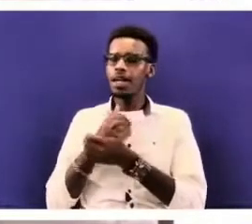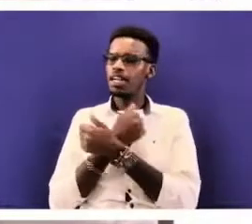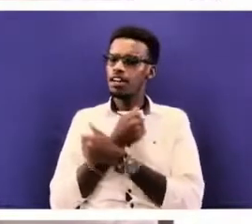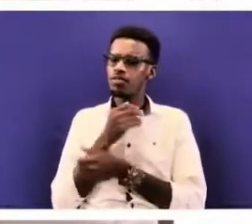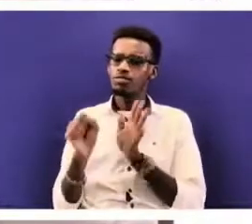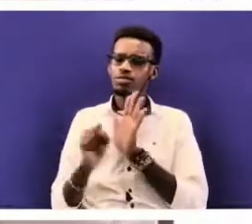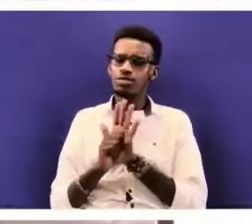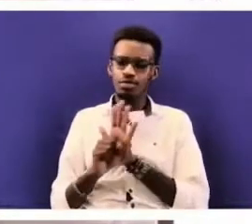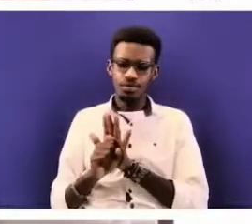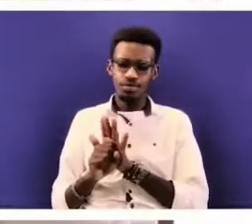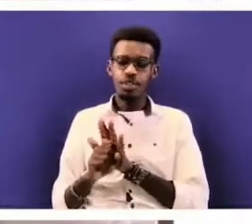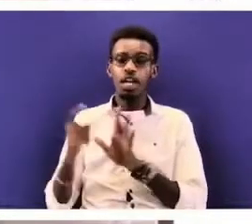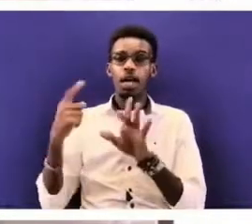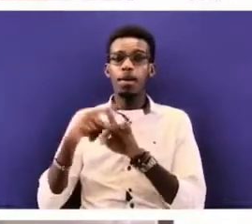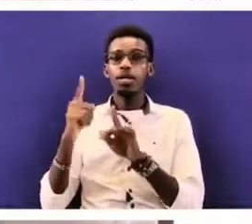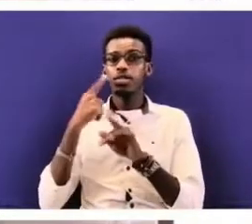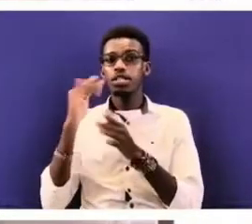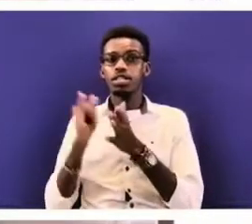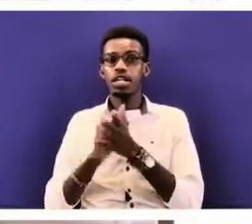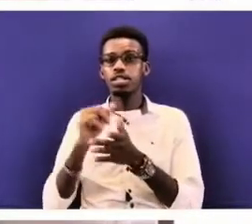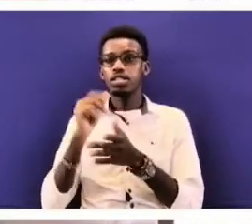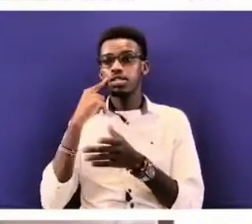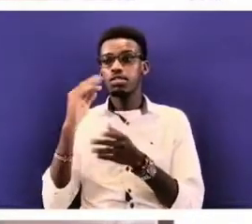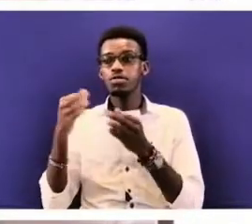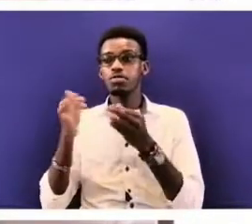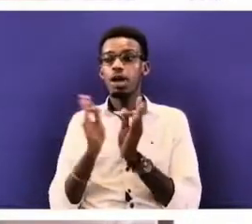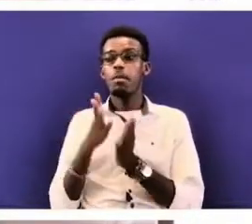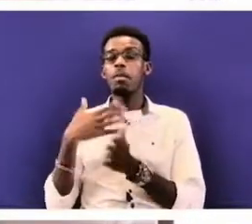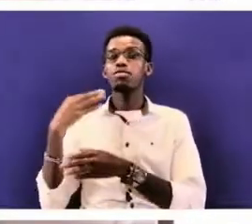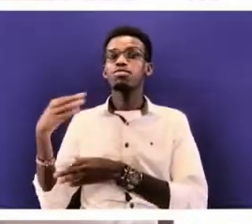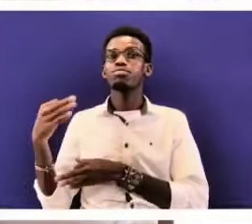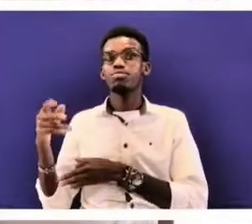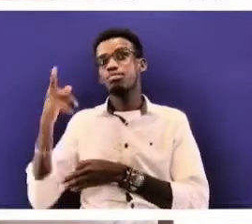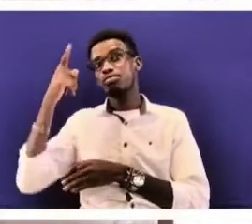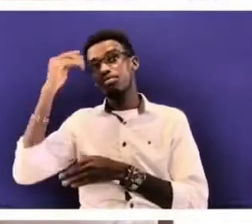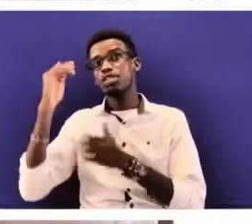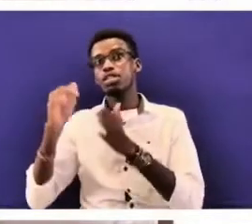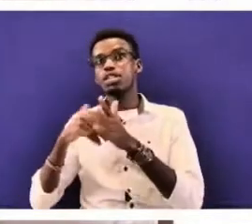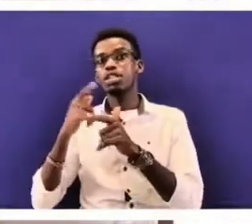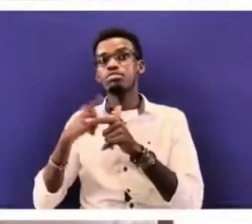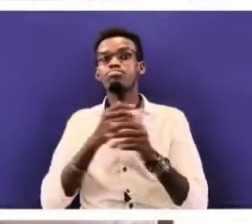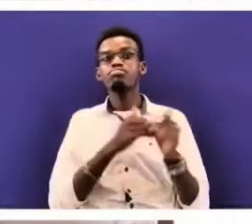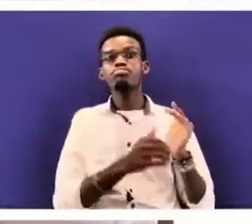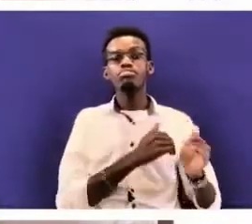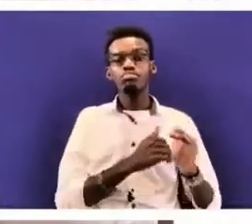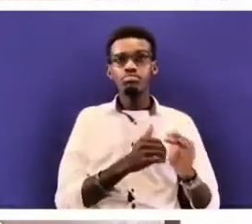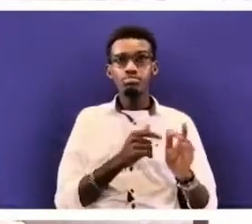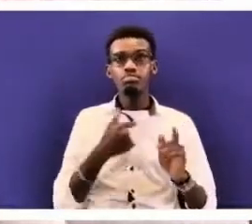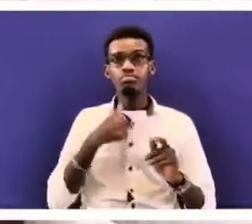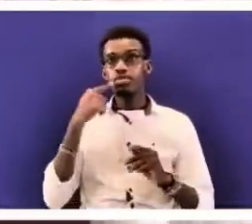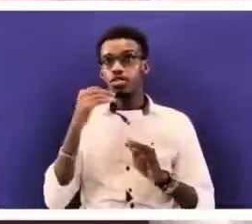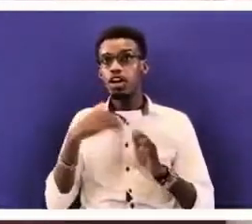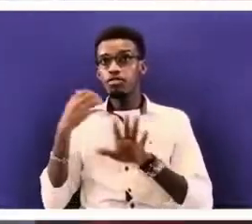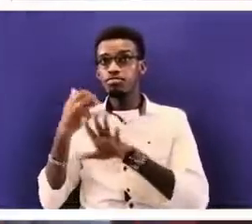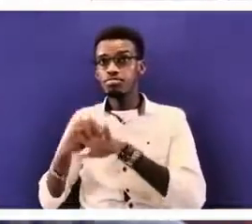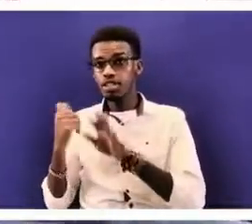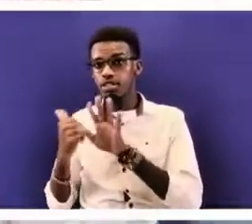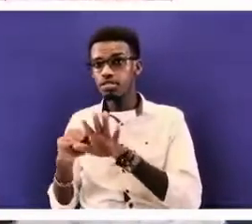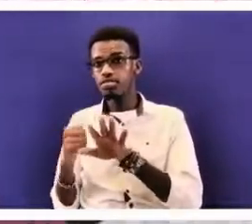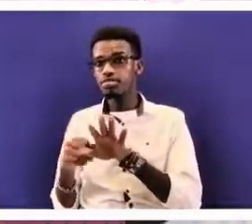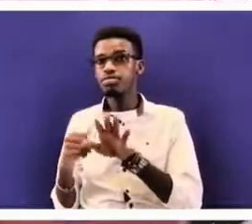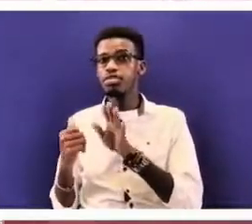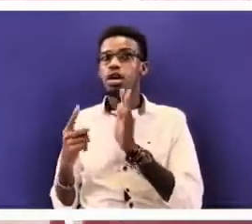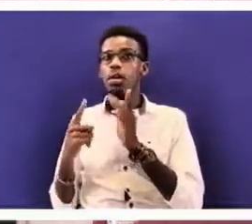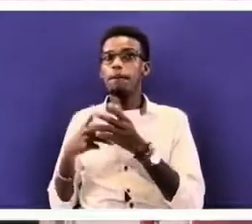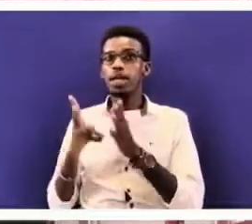much. But you see that I can't feed my family because I'm your next door neighbor. You see I'm having a difficult time paying school